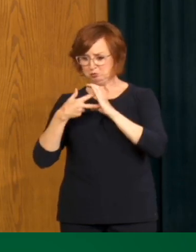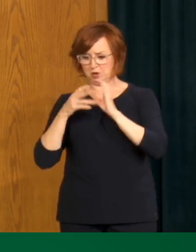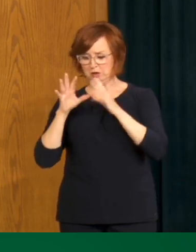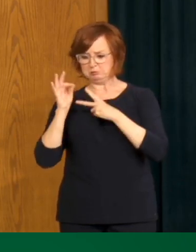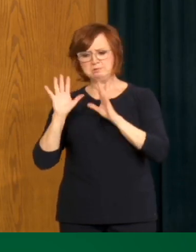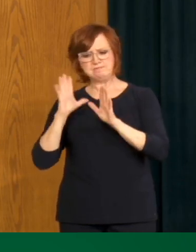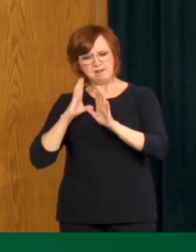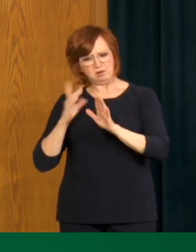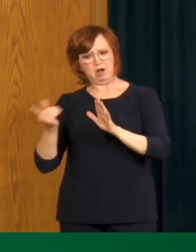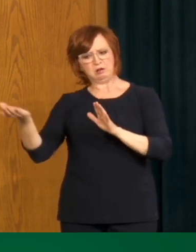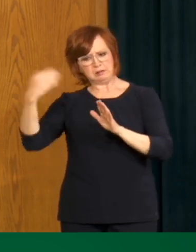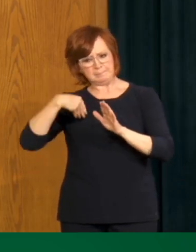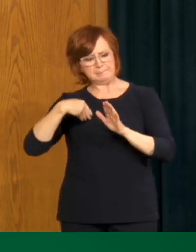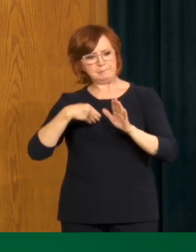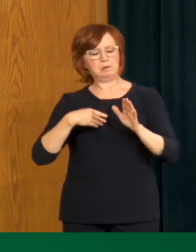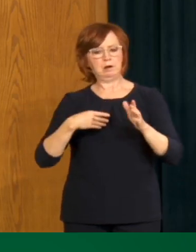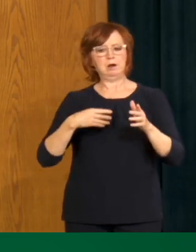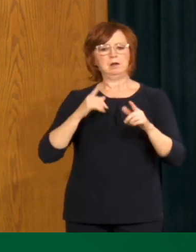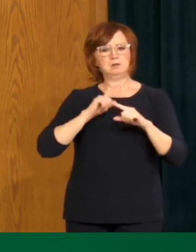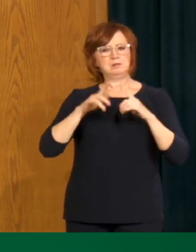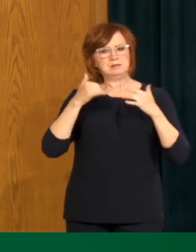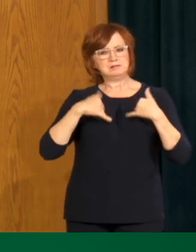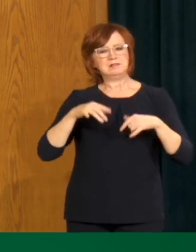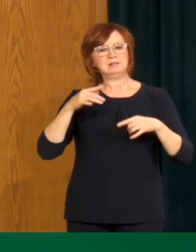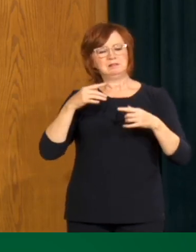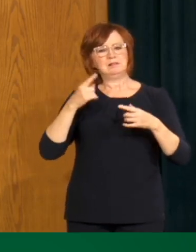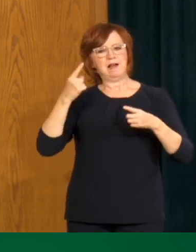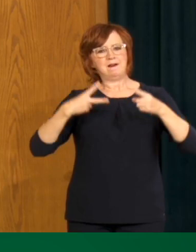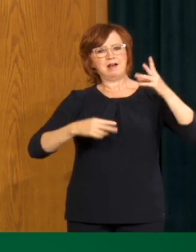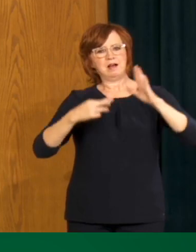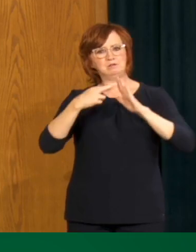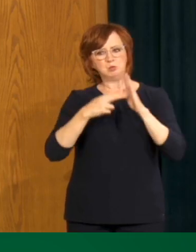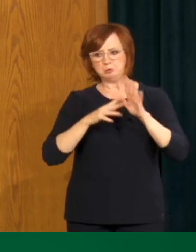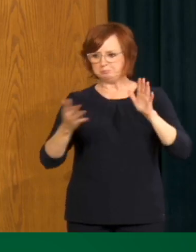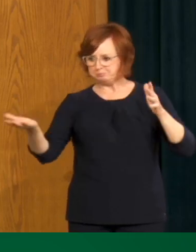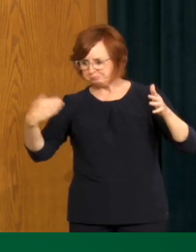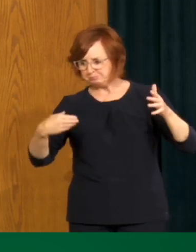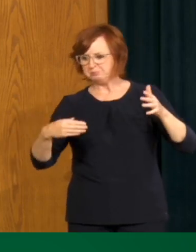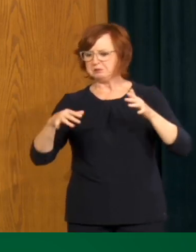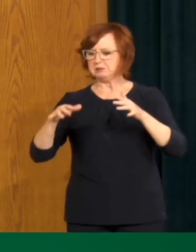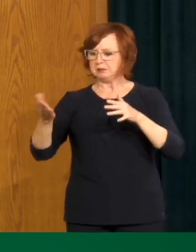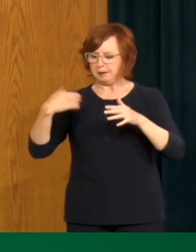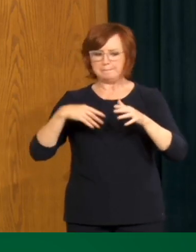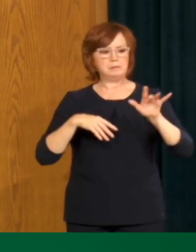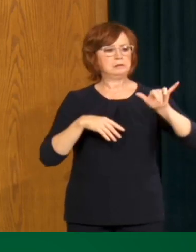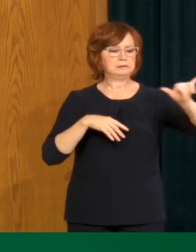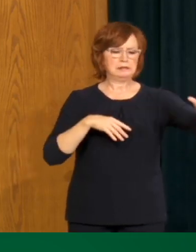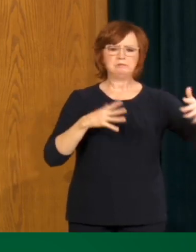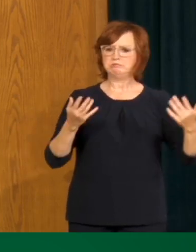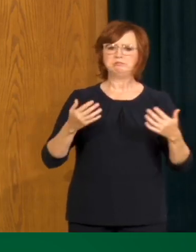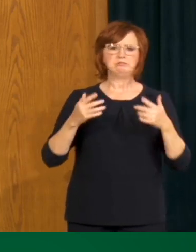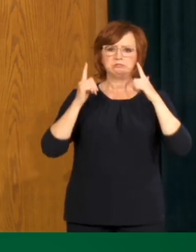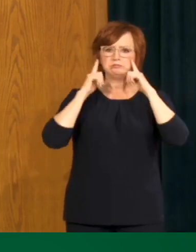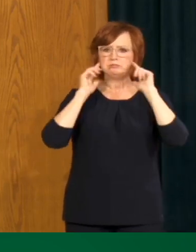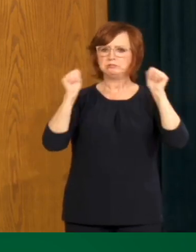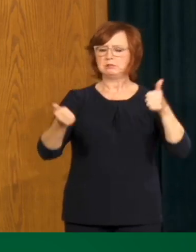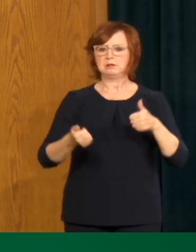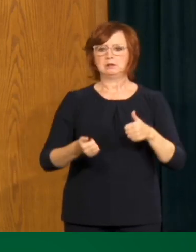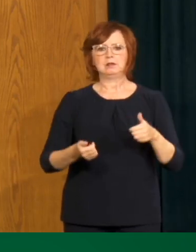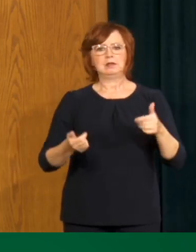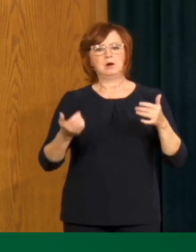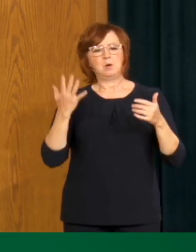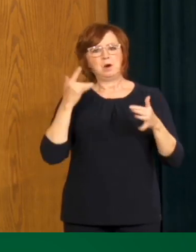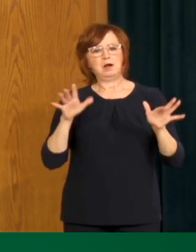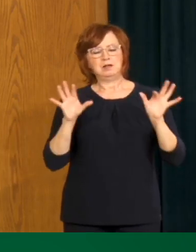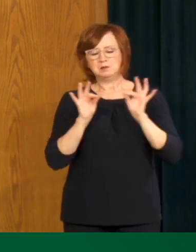huge distance. And if you have 10, 15, 20 people or 30 people now, certainly, you need to have the space to have